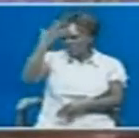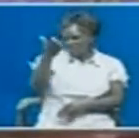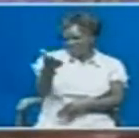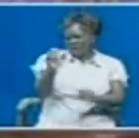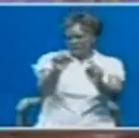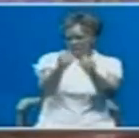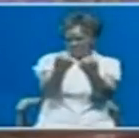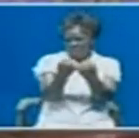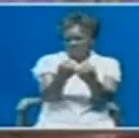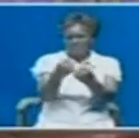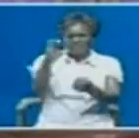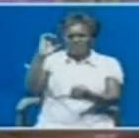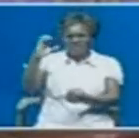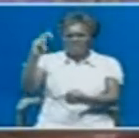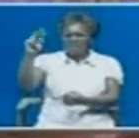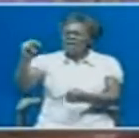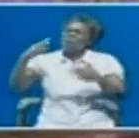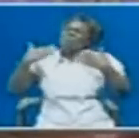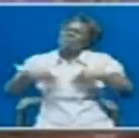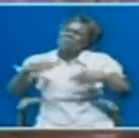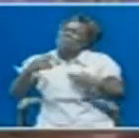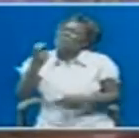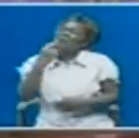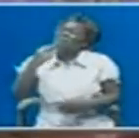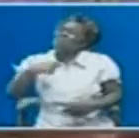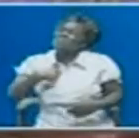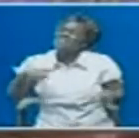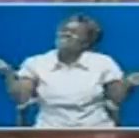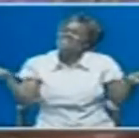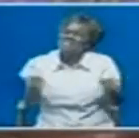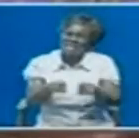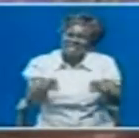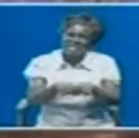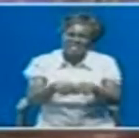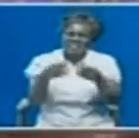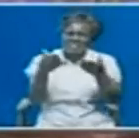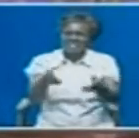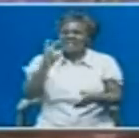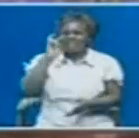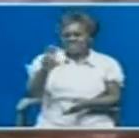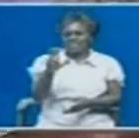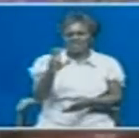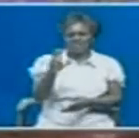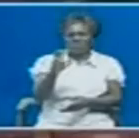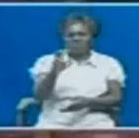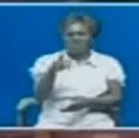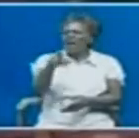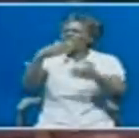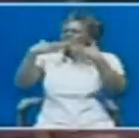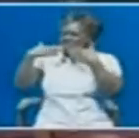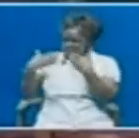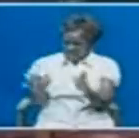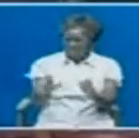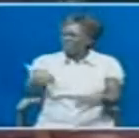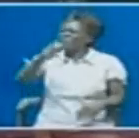that happened to me at CNN? Yes. Yeah. People were probably laughing. Saying, you know what? Sasa ataona. I'm a quisha. Mm-hmm.